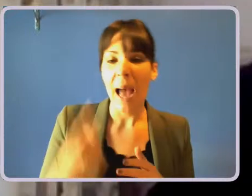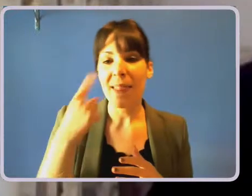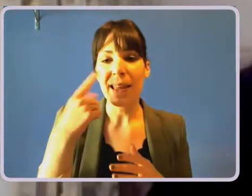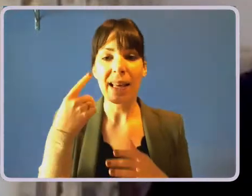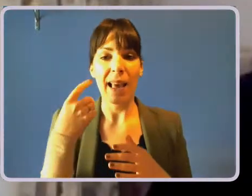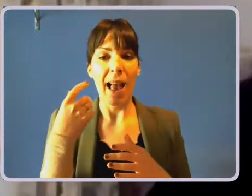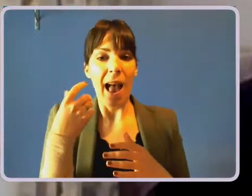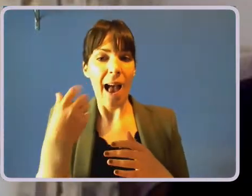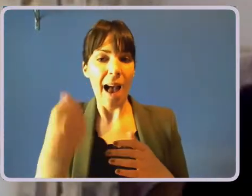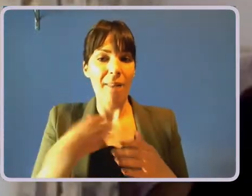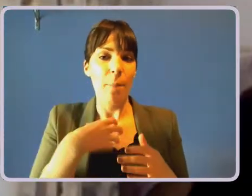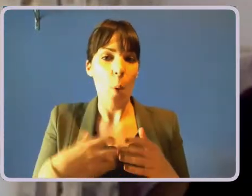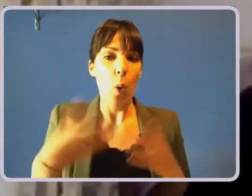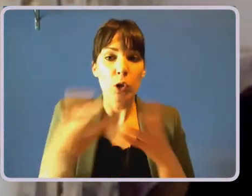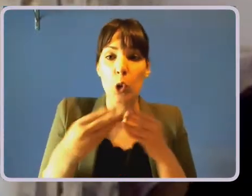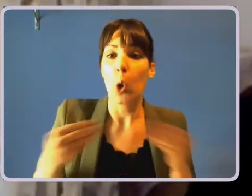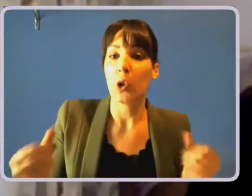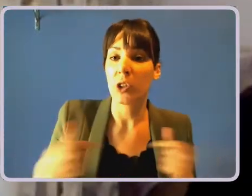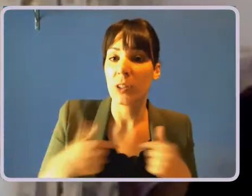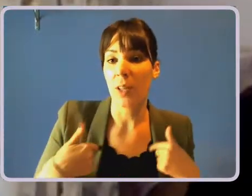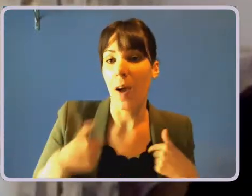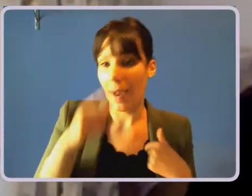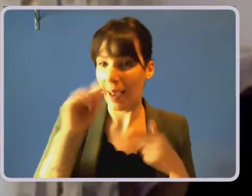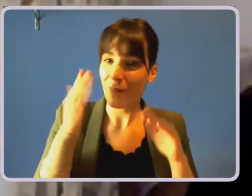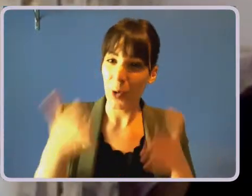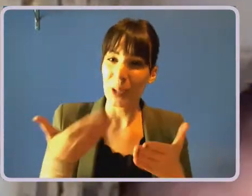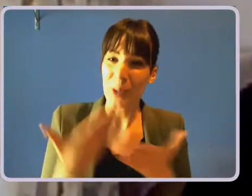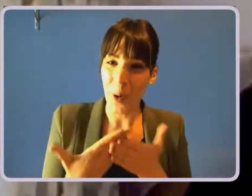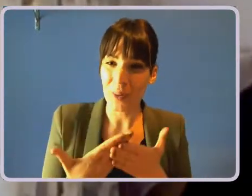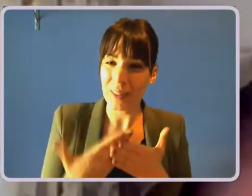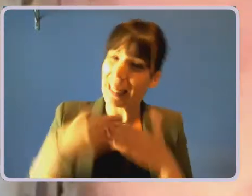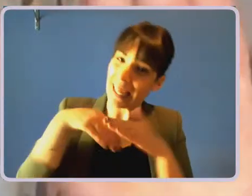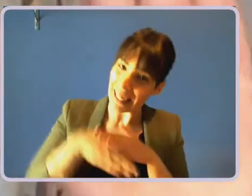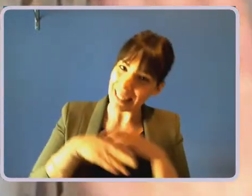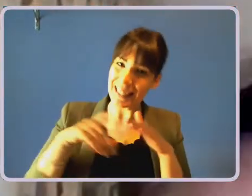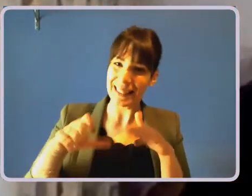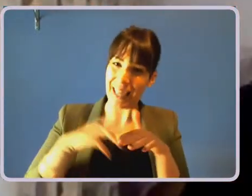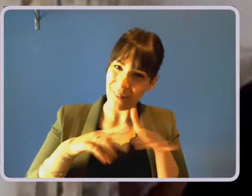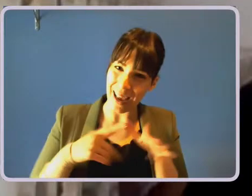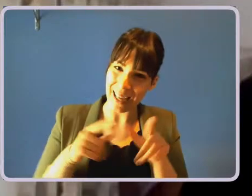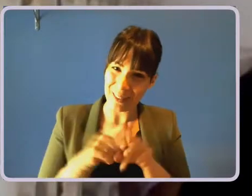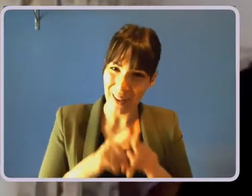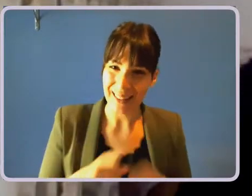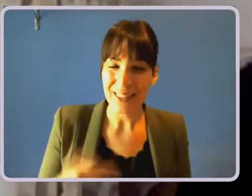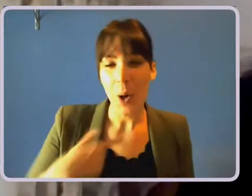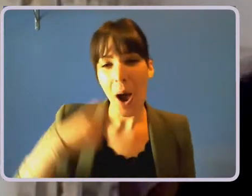that I can work on as well. So I'll put my hand up a little bit and put myself